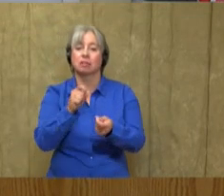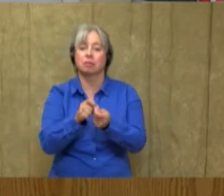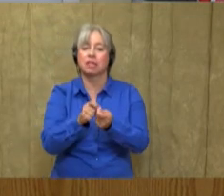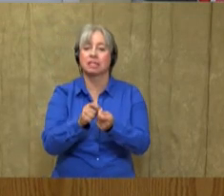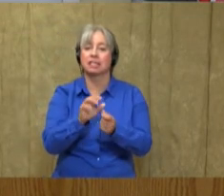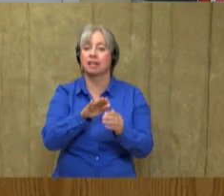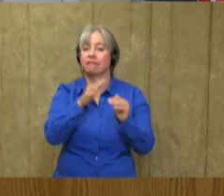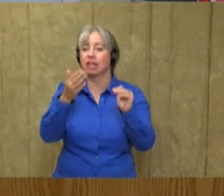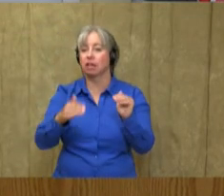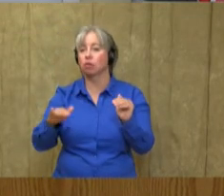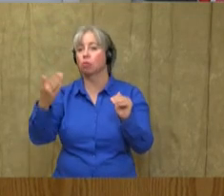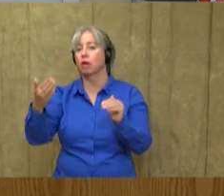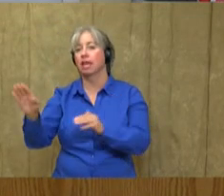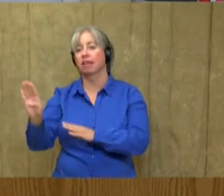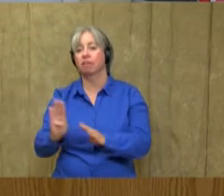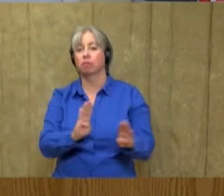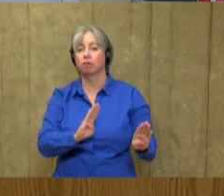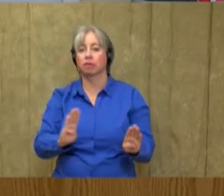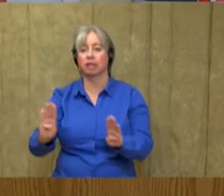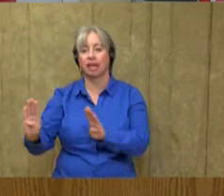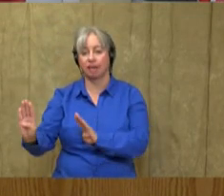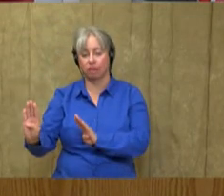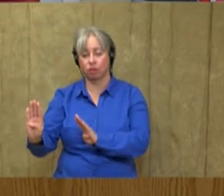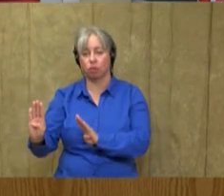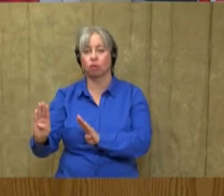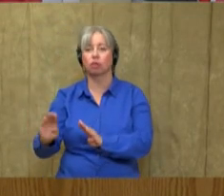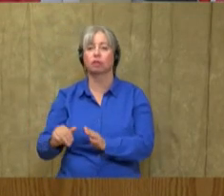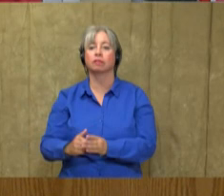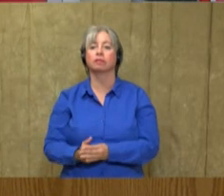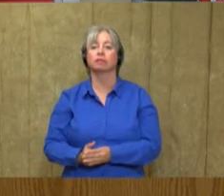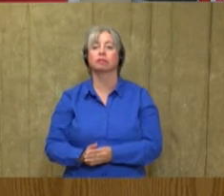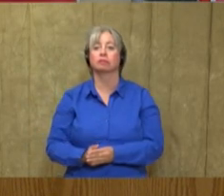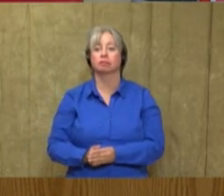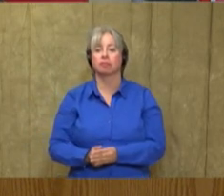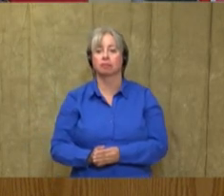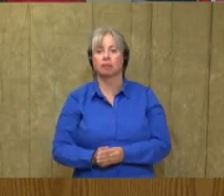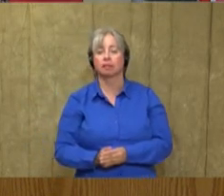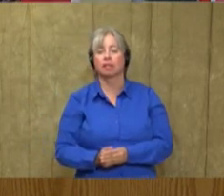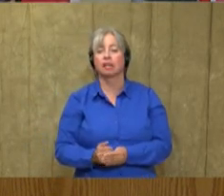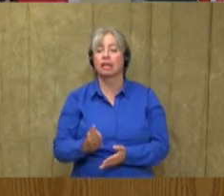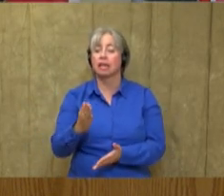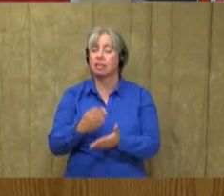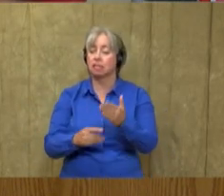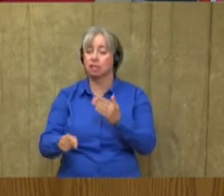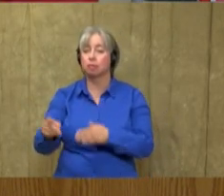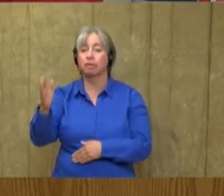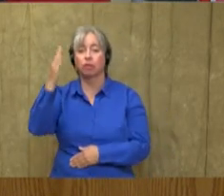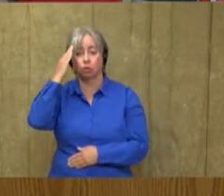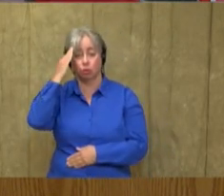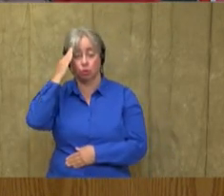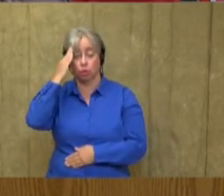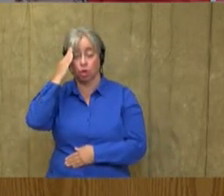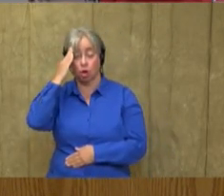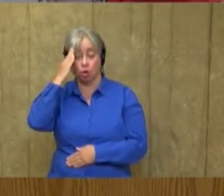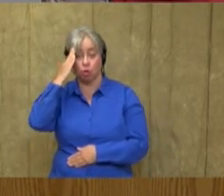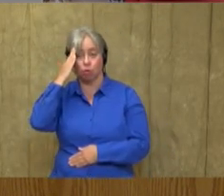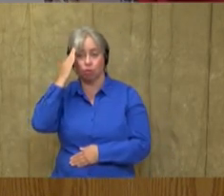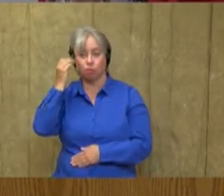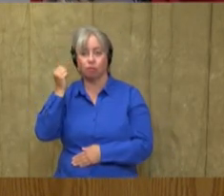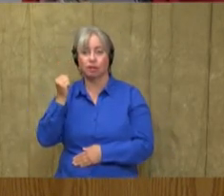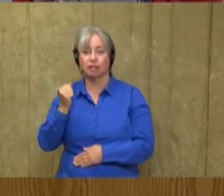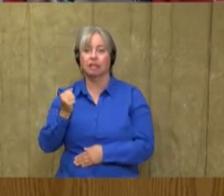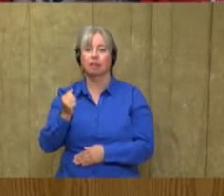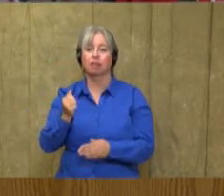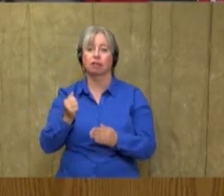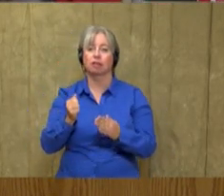understand some wave properties, let's talk about some wave behavior. And some of these you're going to be very familiar with, and you're going to give me a big thumbs up when you hear them. Like